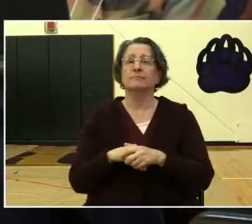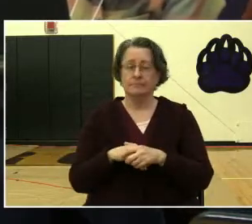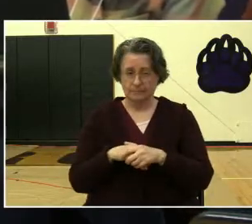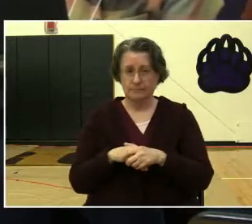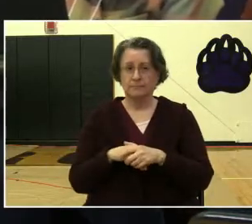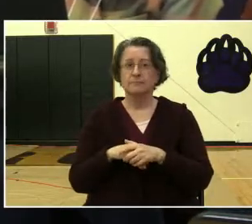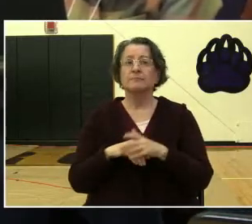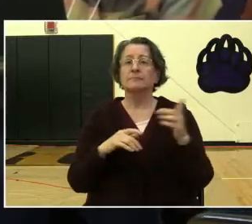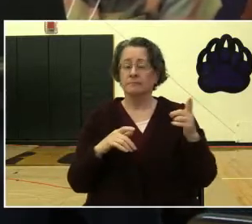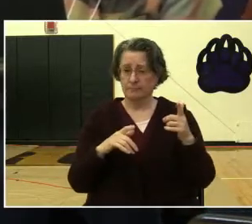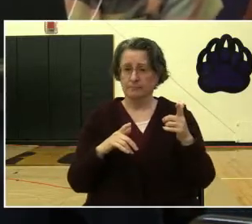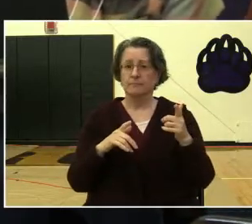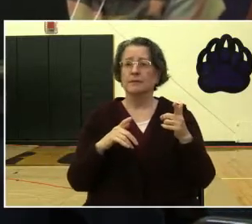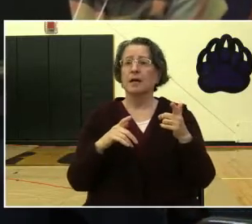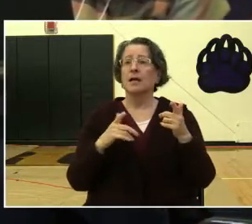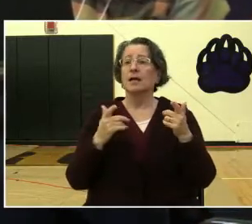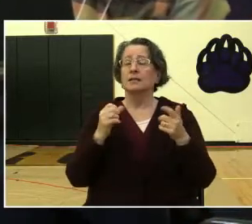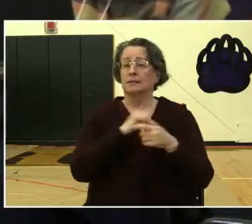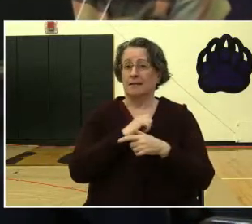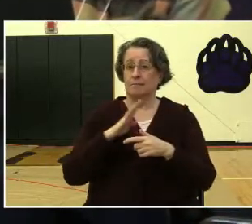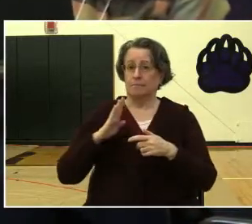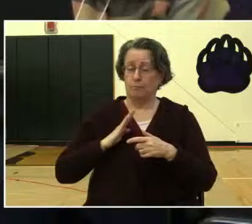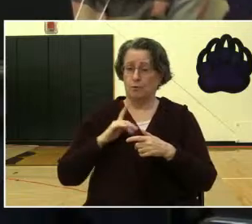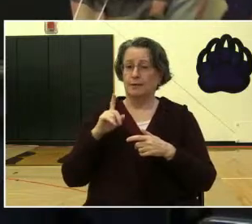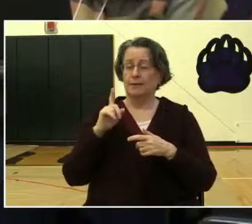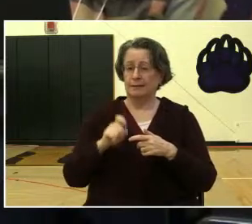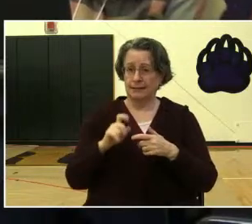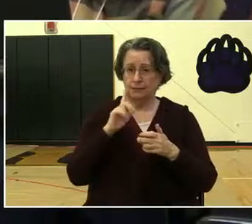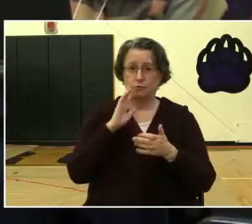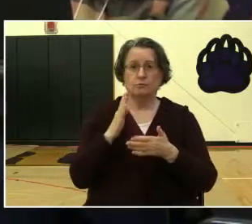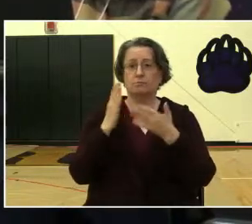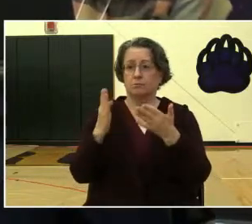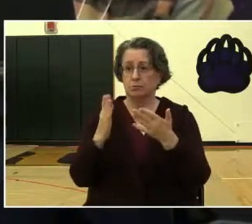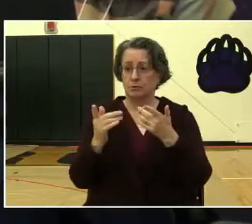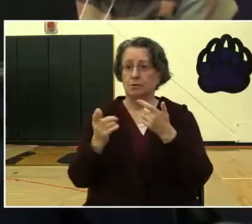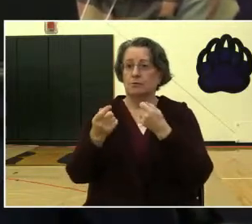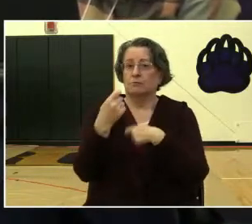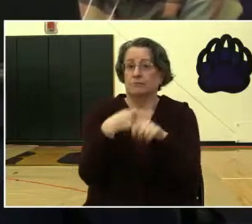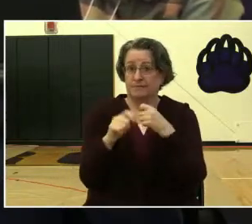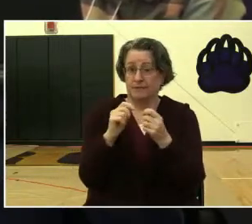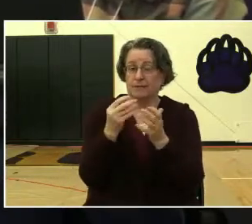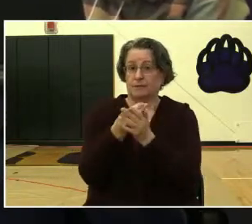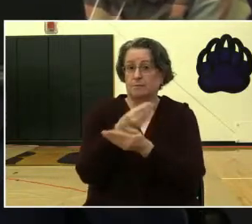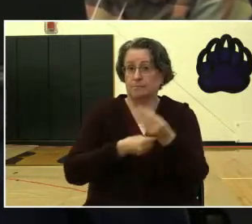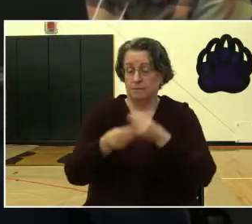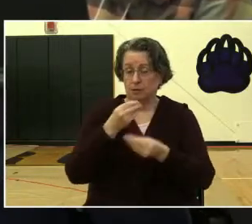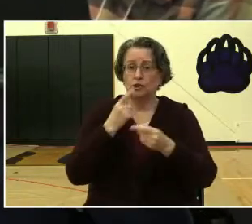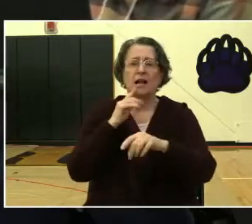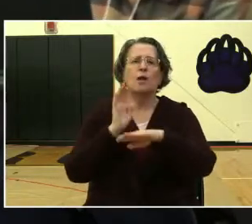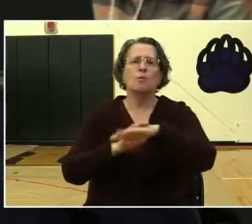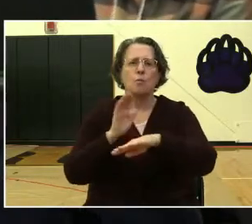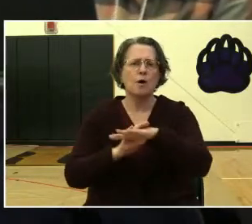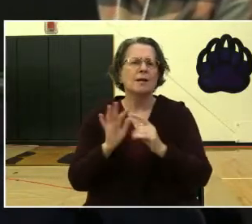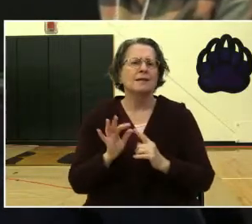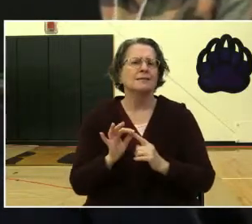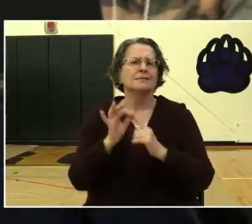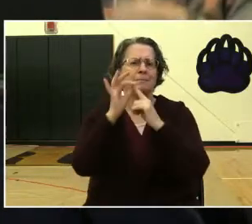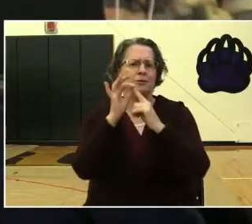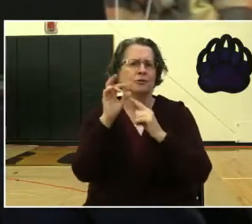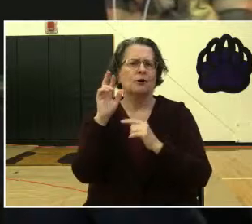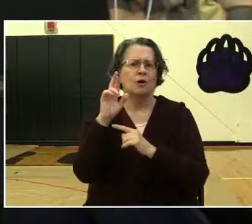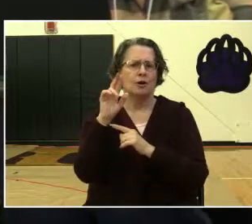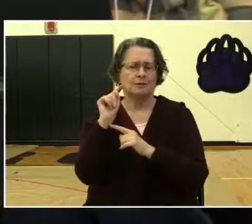uh come up with a revised budget and warn a new special representative town meeting to address